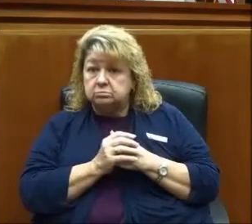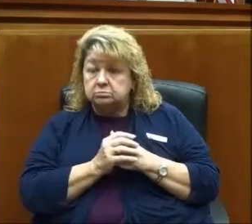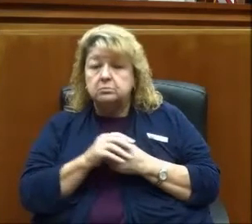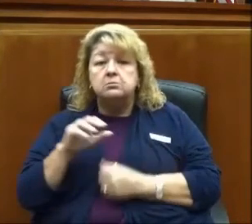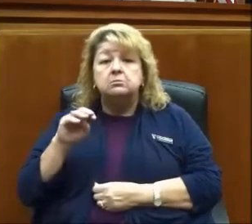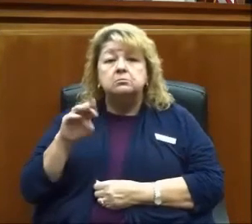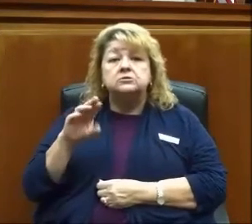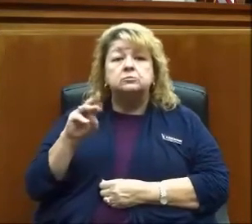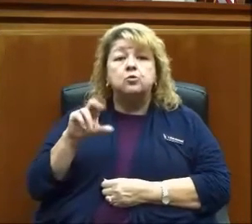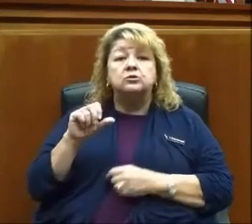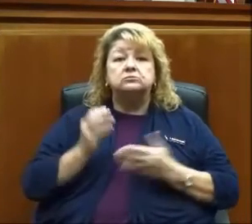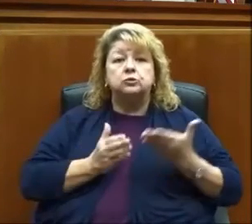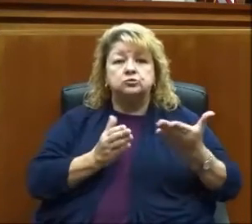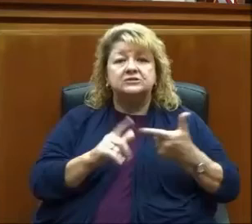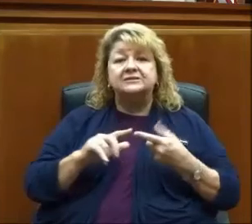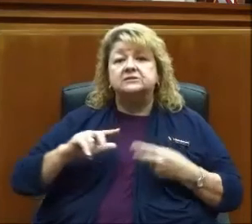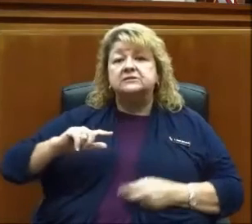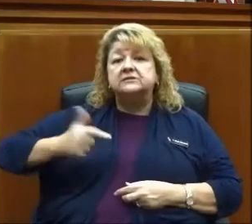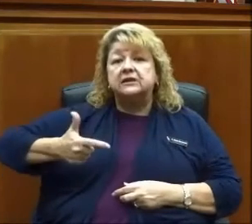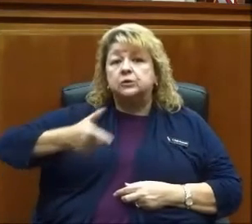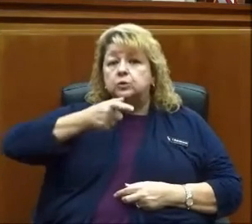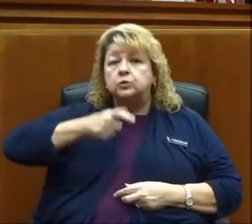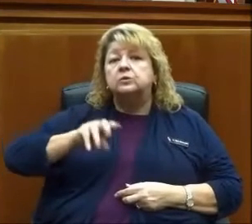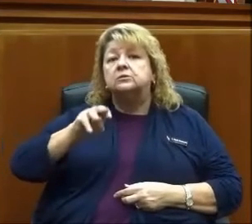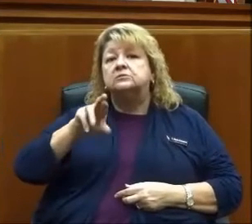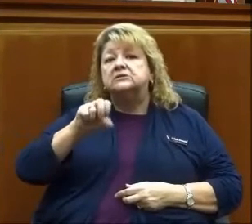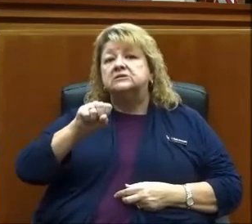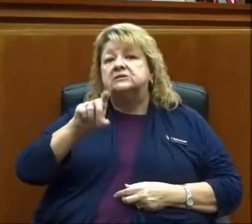Mr. Morris, do we have a second? Ms. Davis?